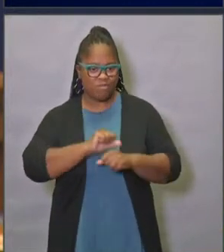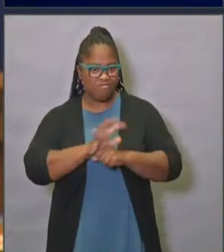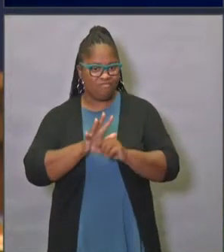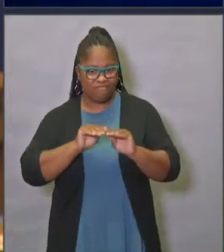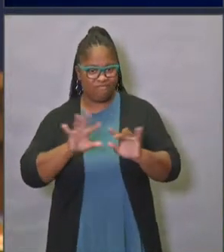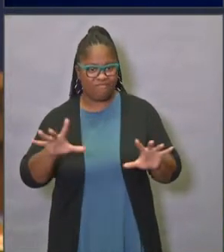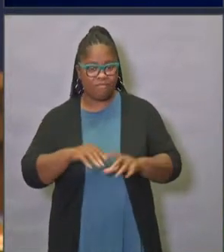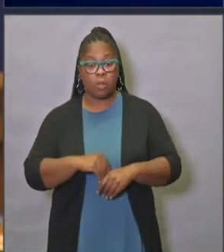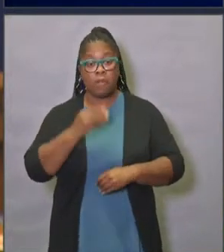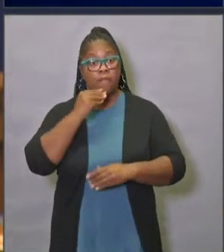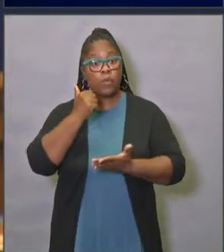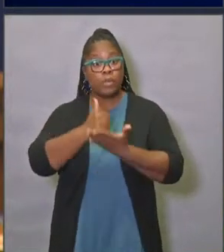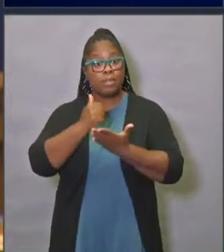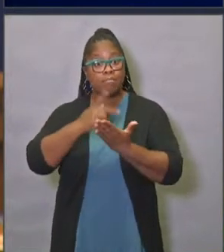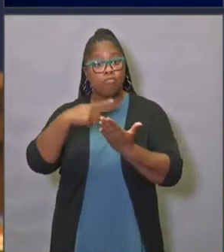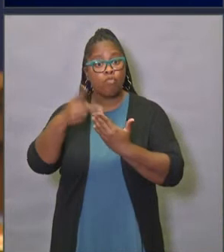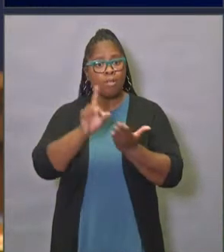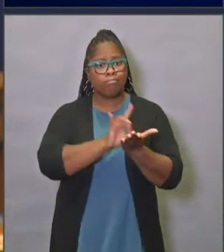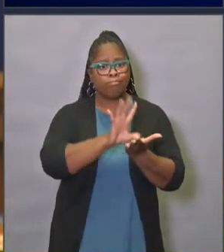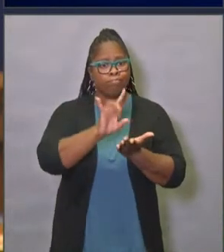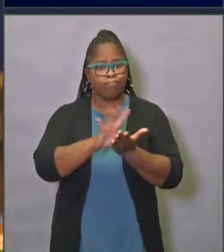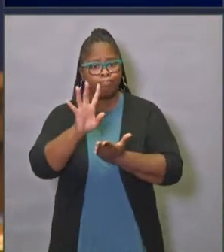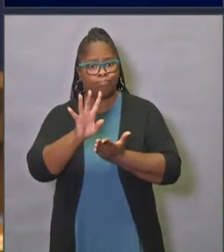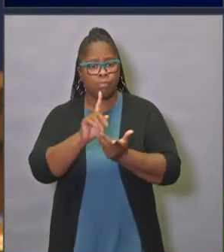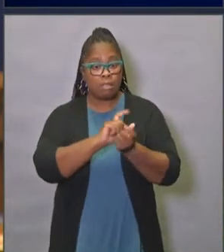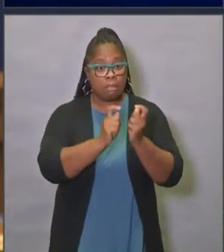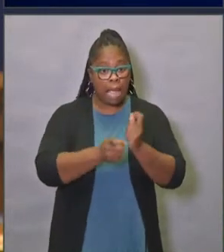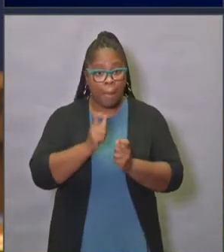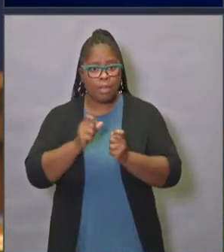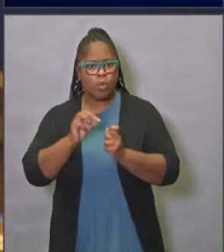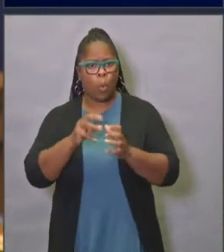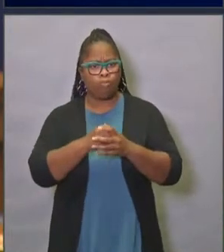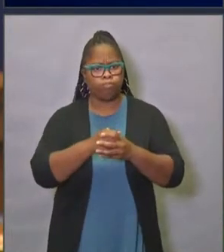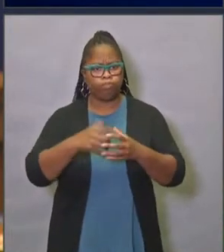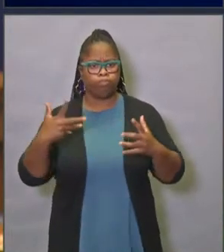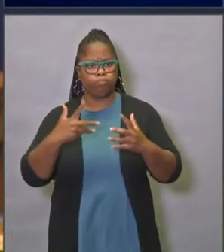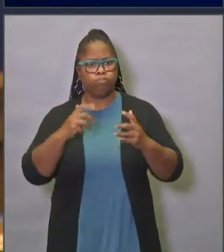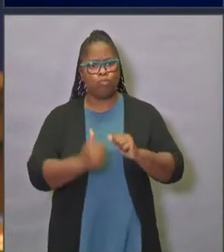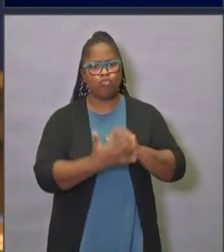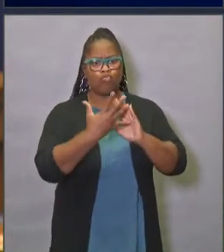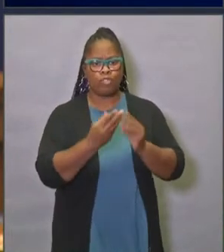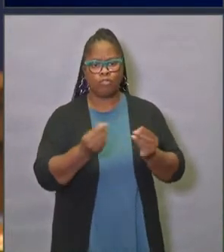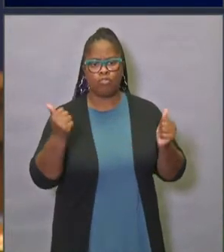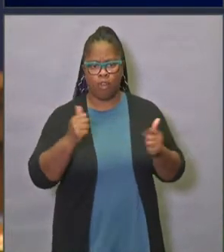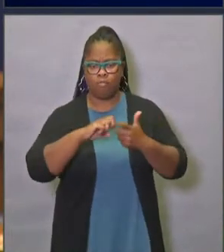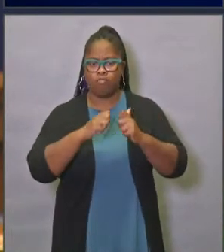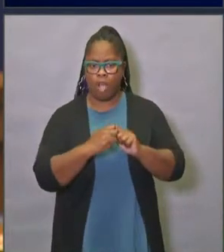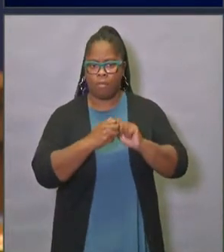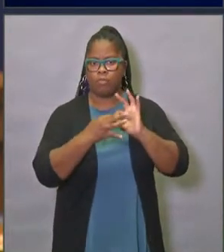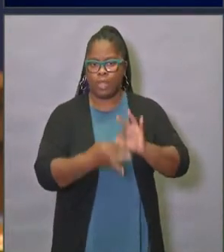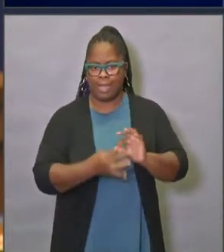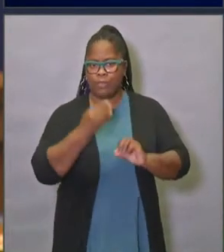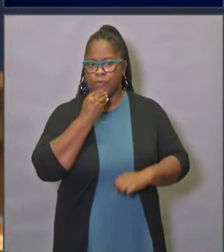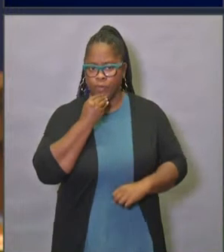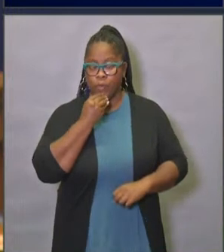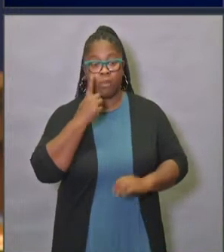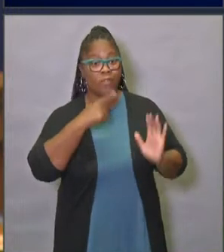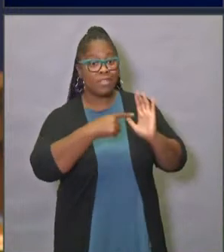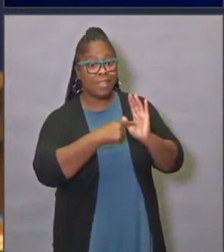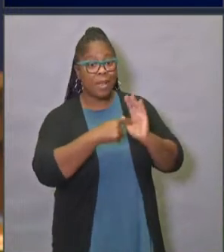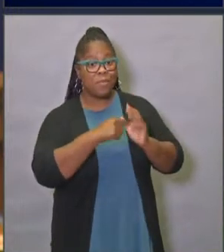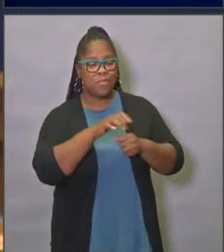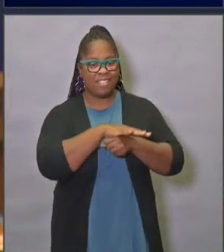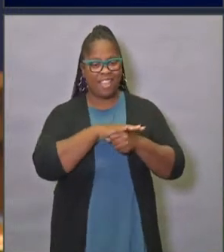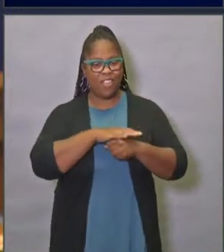food assistance programs have been launched, adapted, or expanded to address food insecurity during this crisis. For example, the